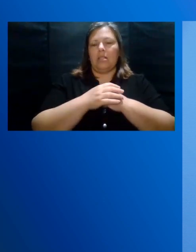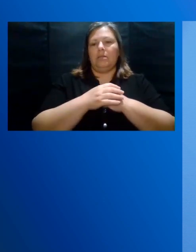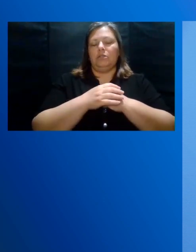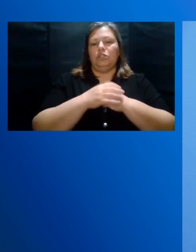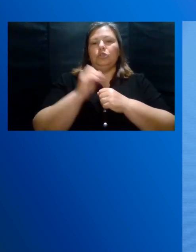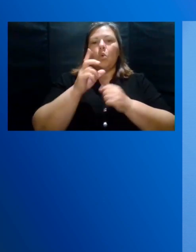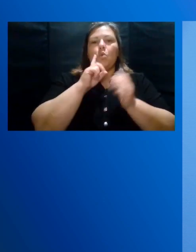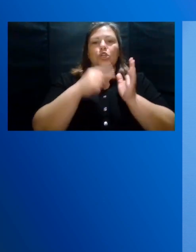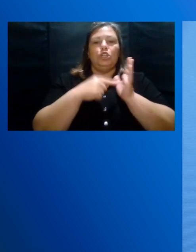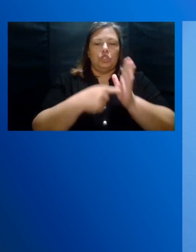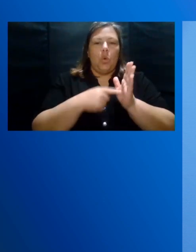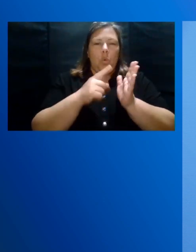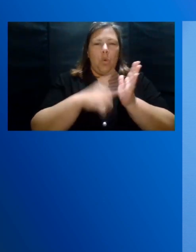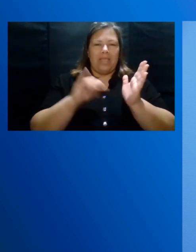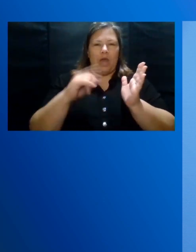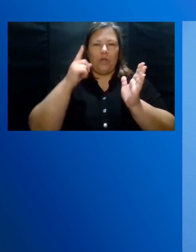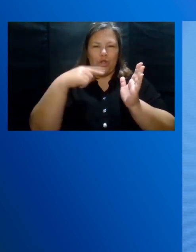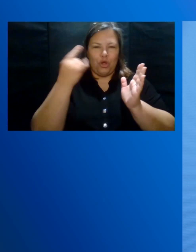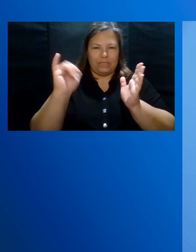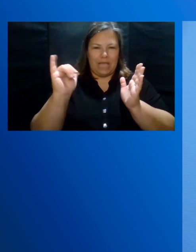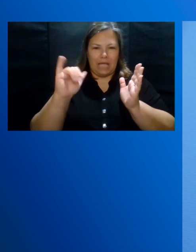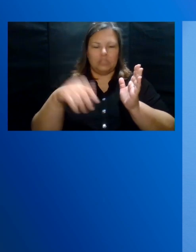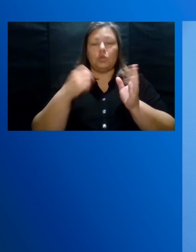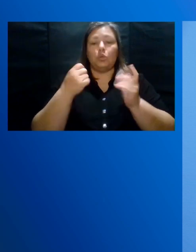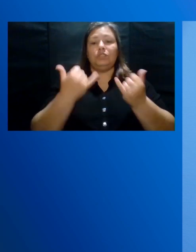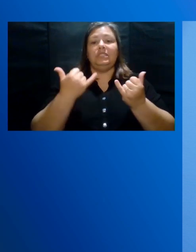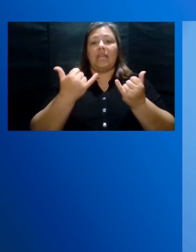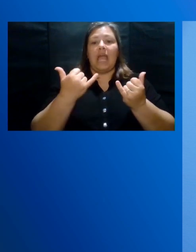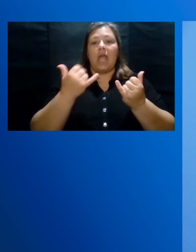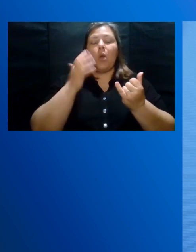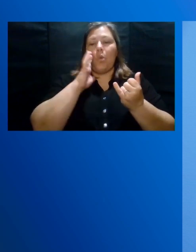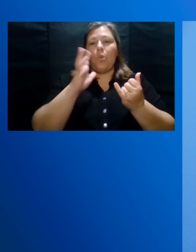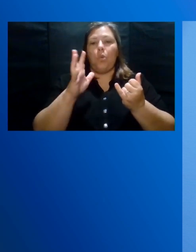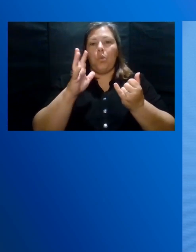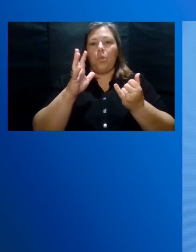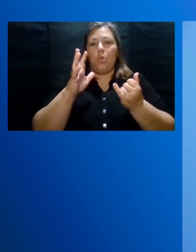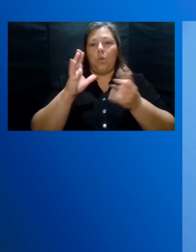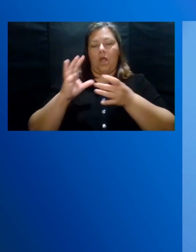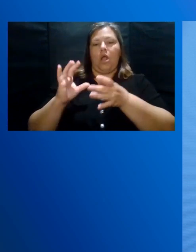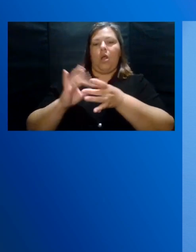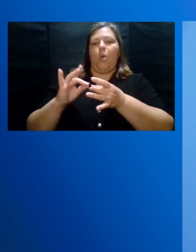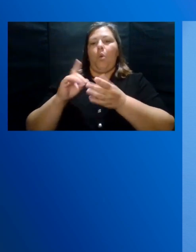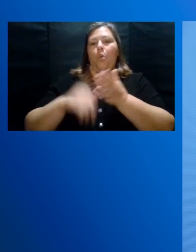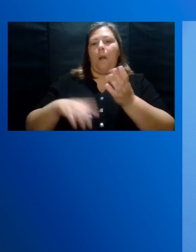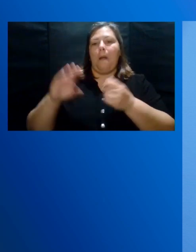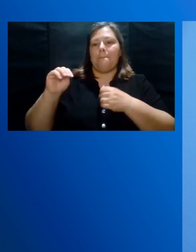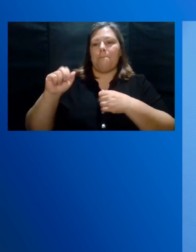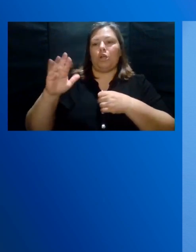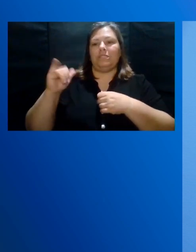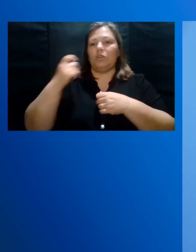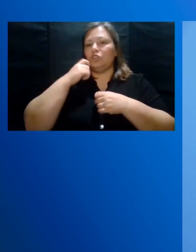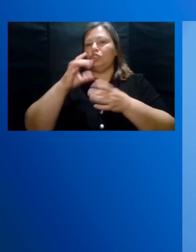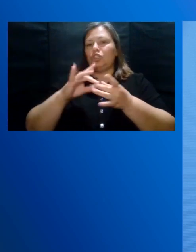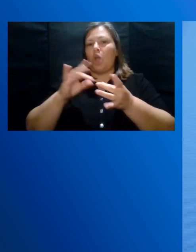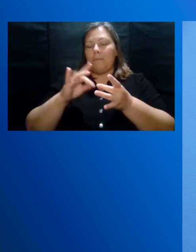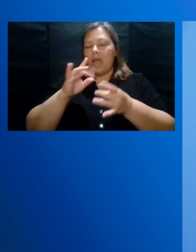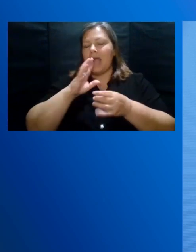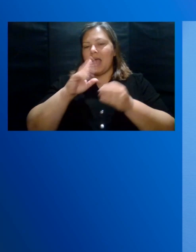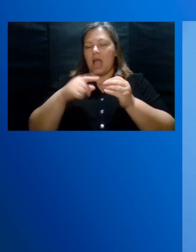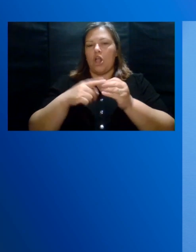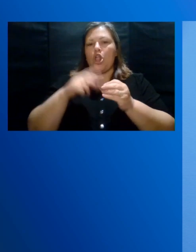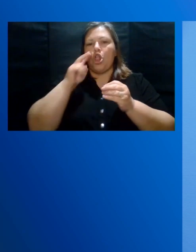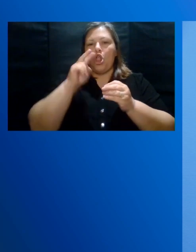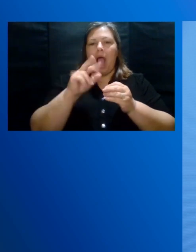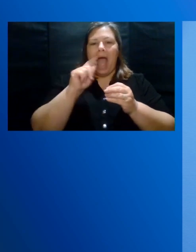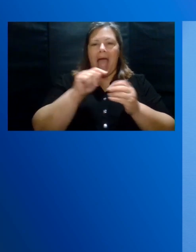you what that looks like. And today, I'm going to go on with what Marcia was talking about with Comprehend and looking at feedback. And